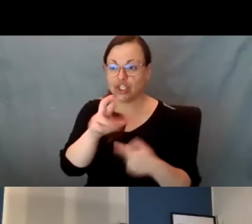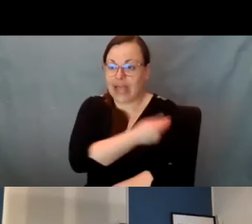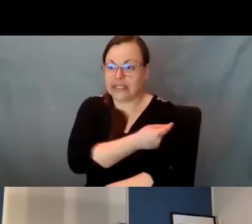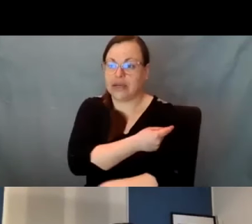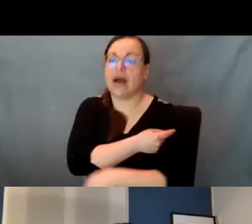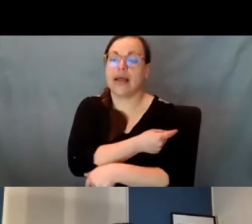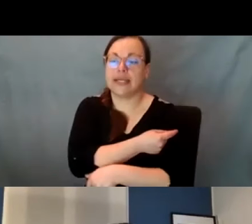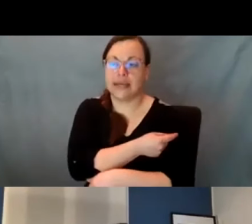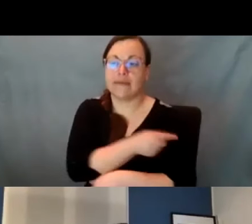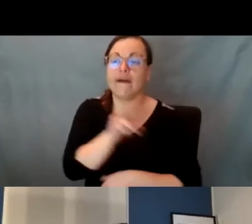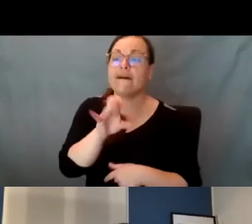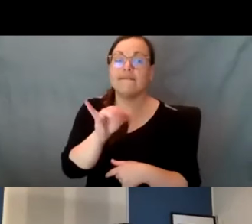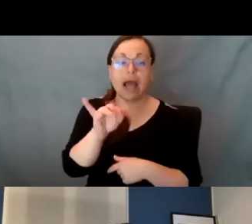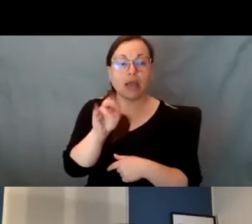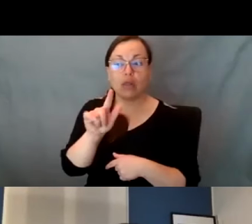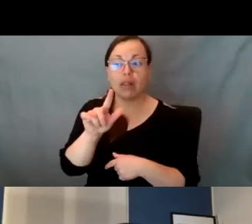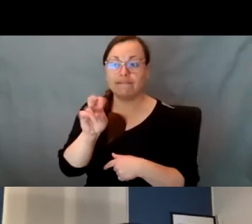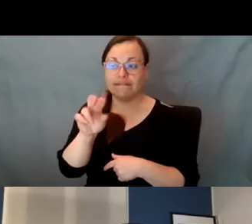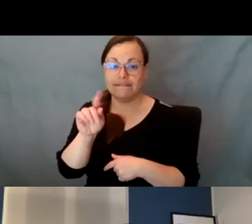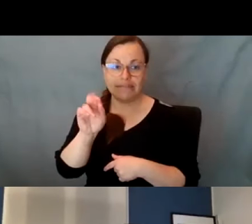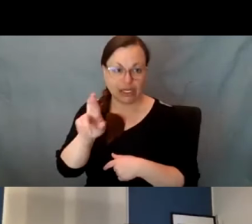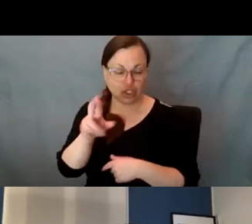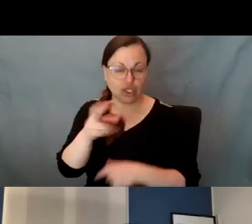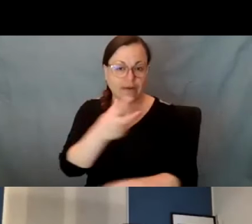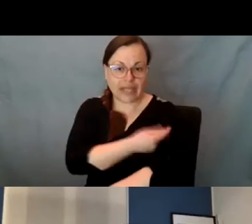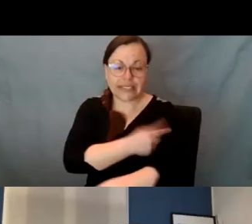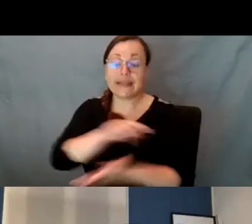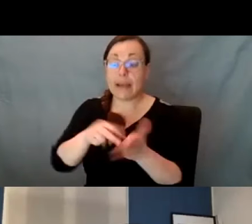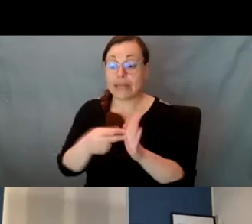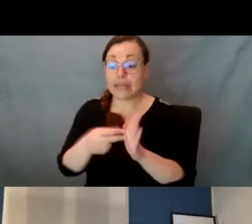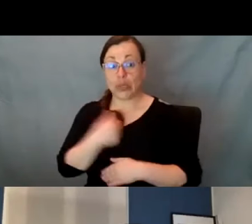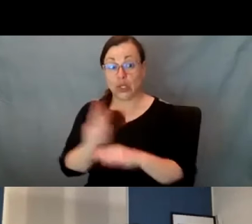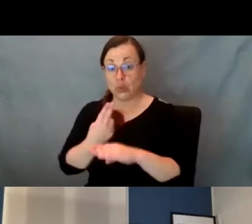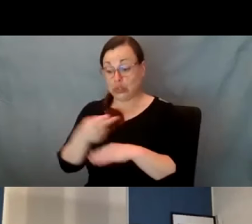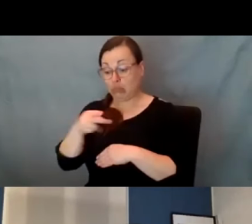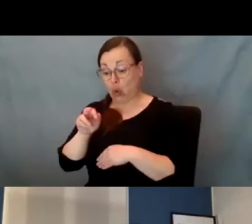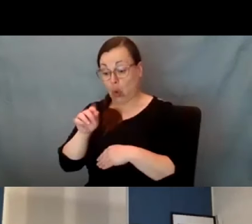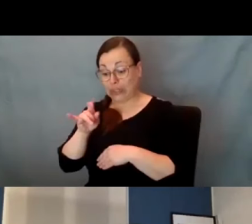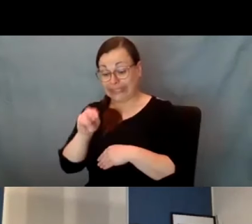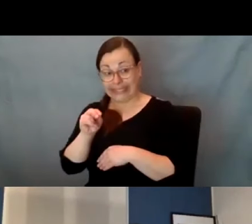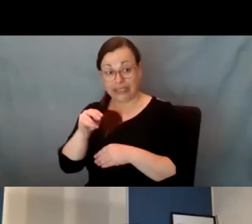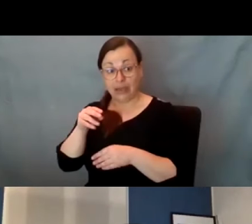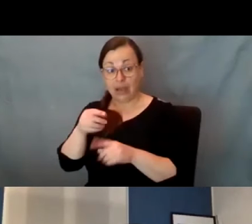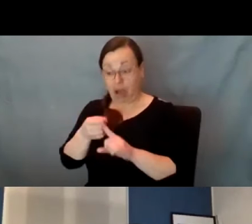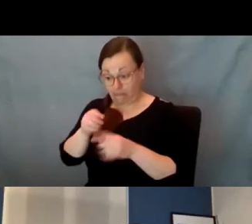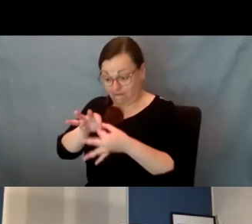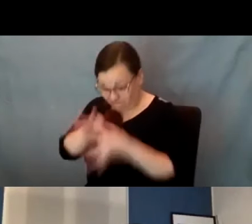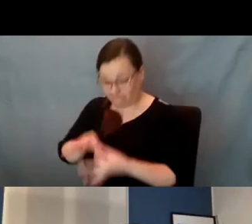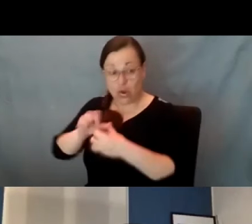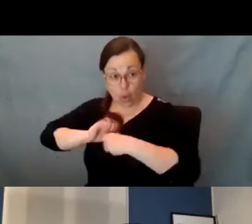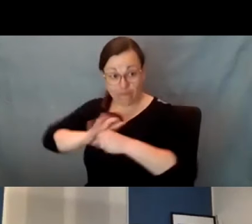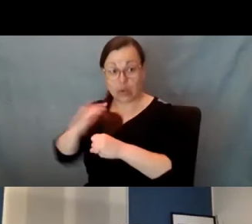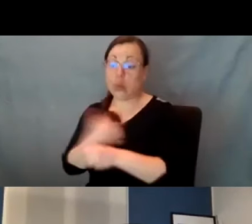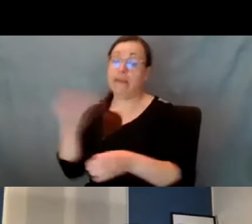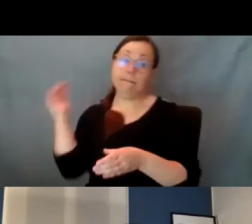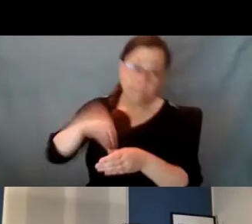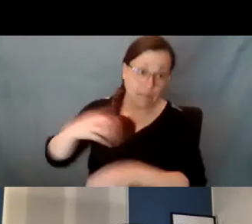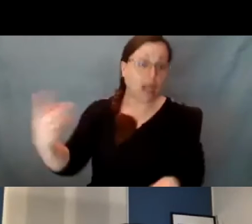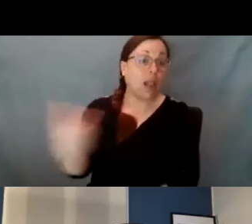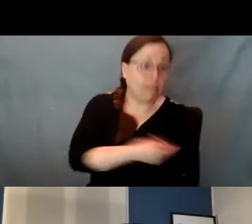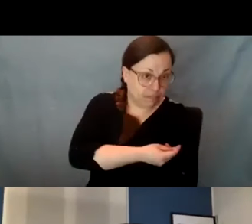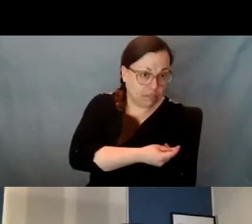virus, that is a benign virus, and put the protein of the COVID virus, or the virus we want to be protected against it, inside